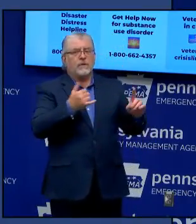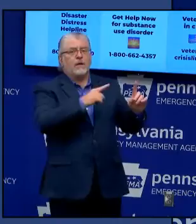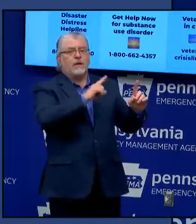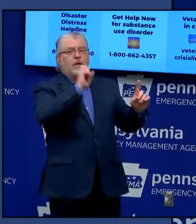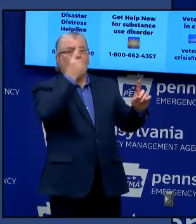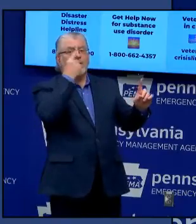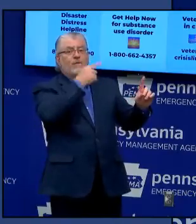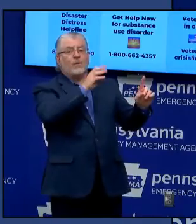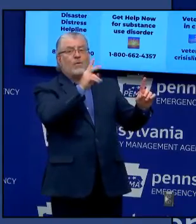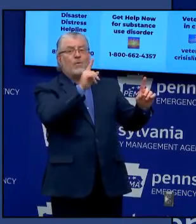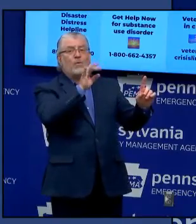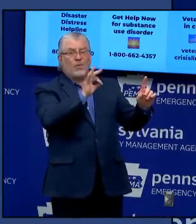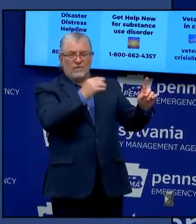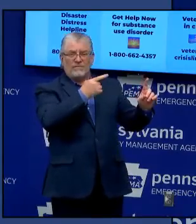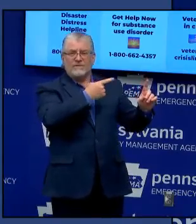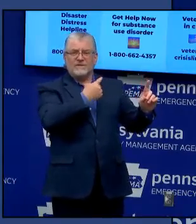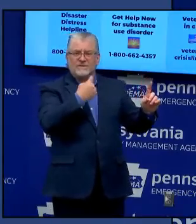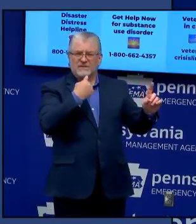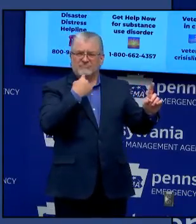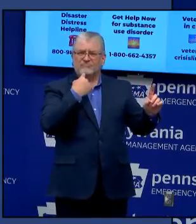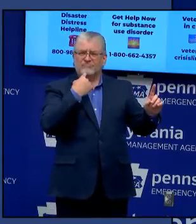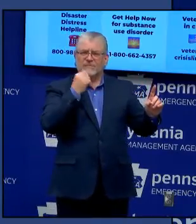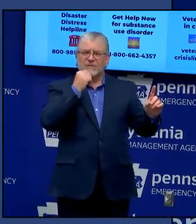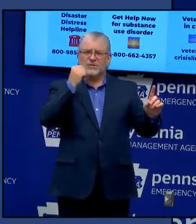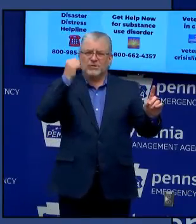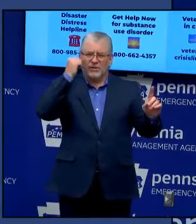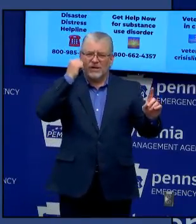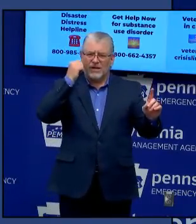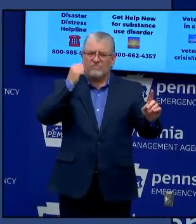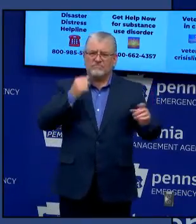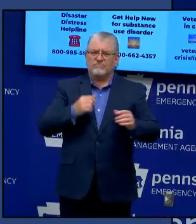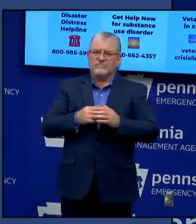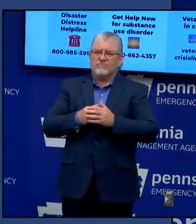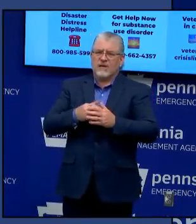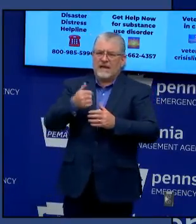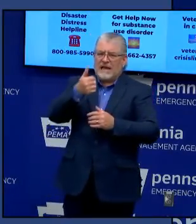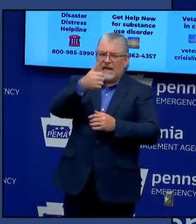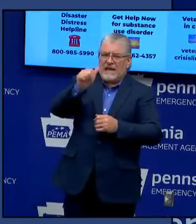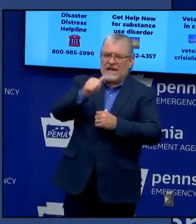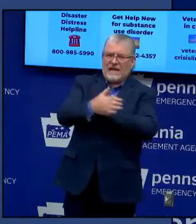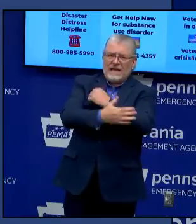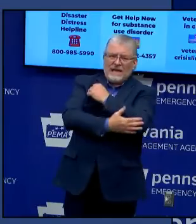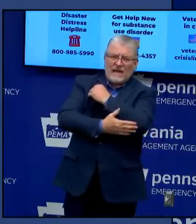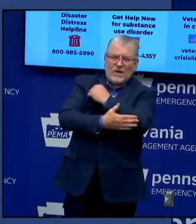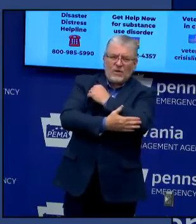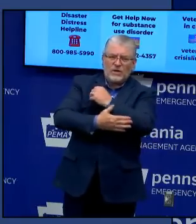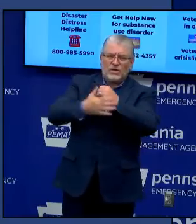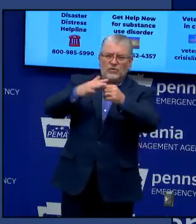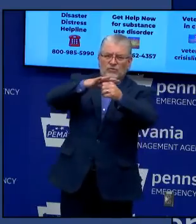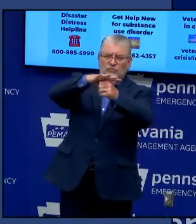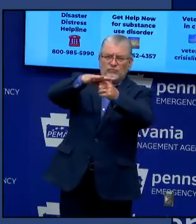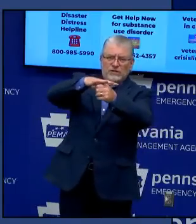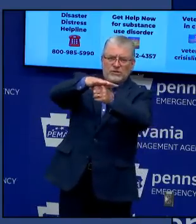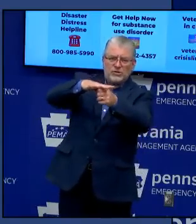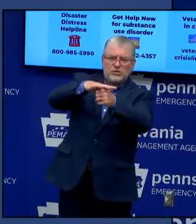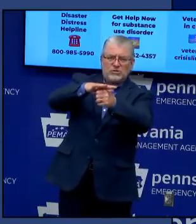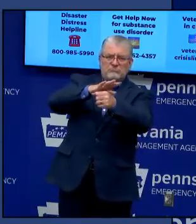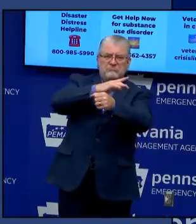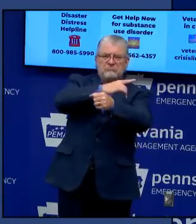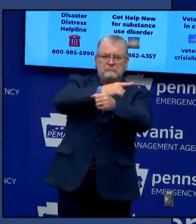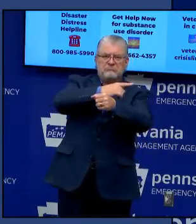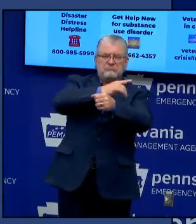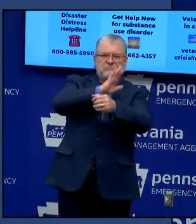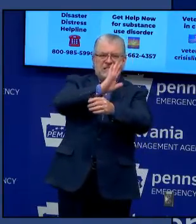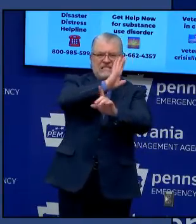subjective decisions regarding opening up regions or counties. Can you talk about some of those factors you're looking at when deciding whether or not to open up a